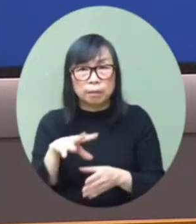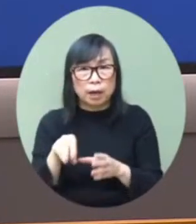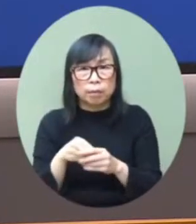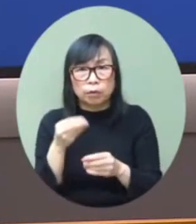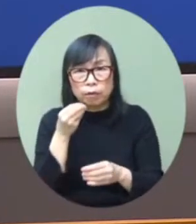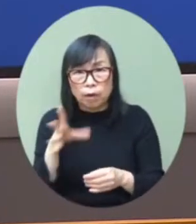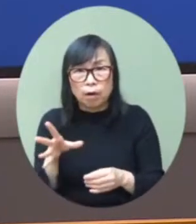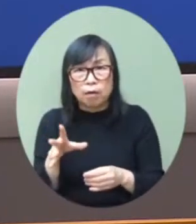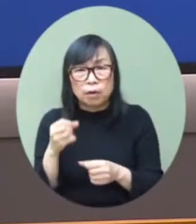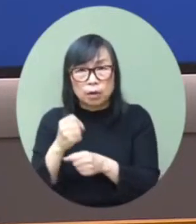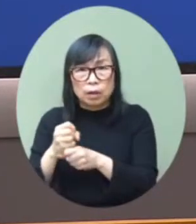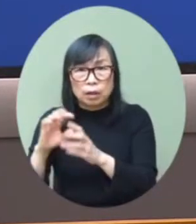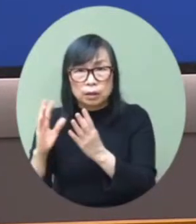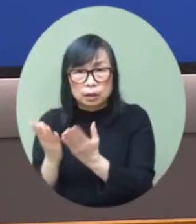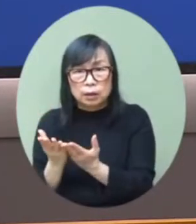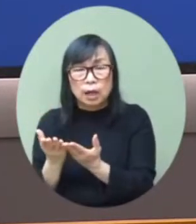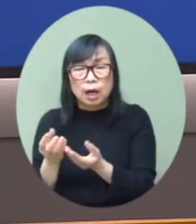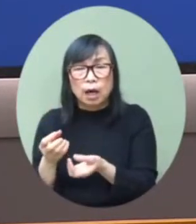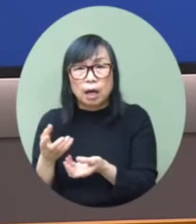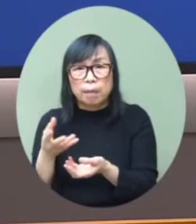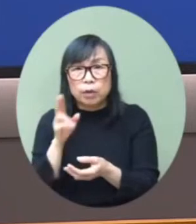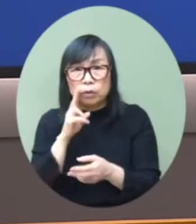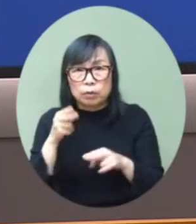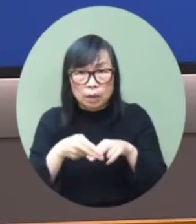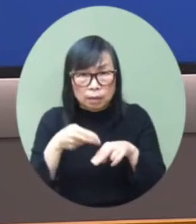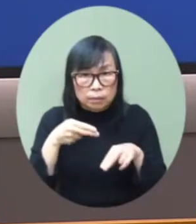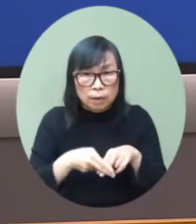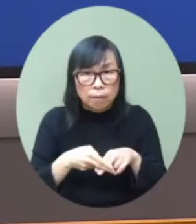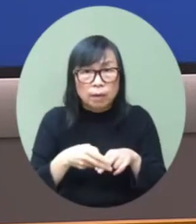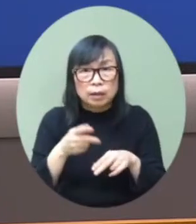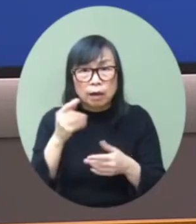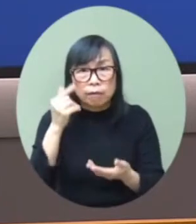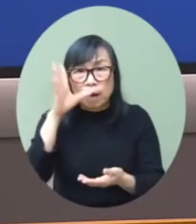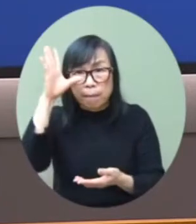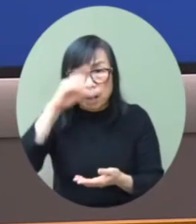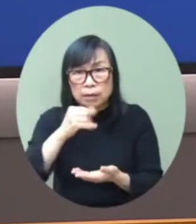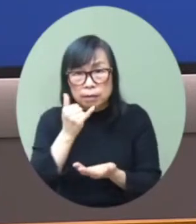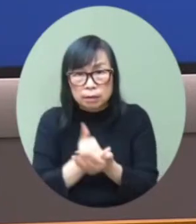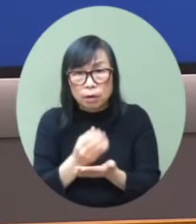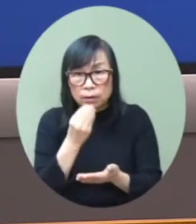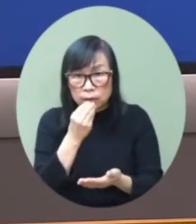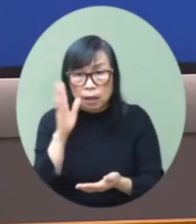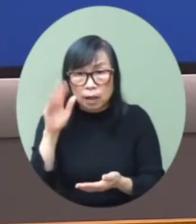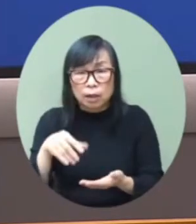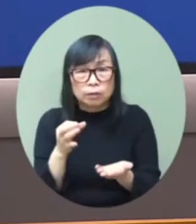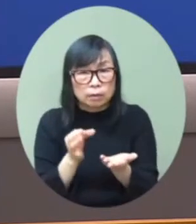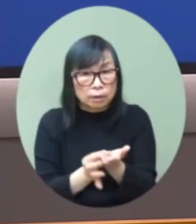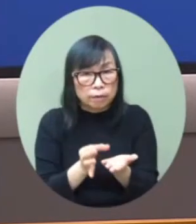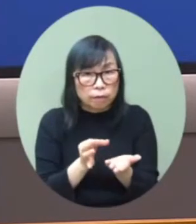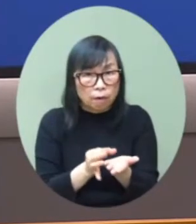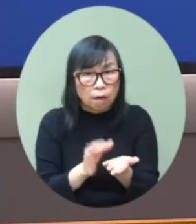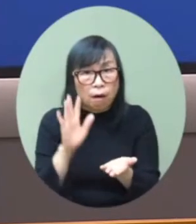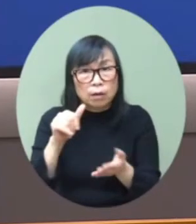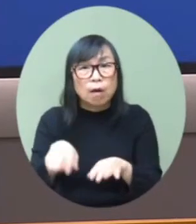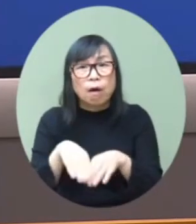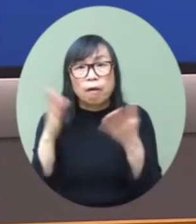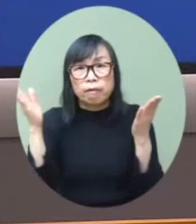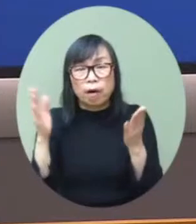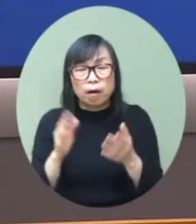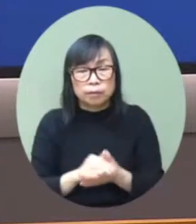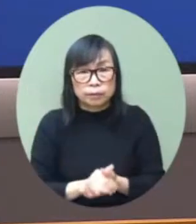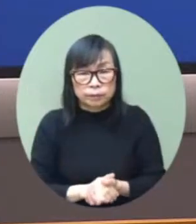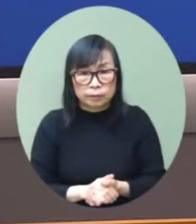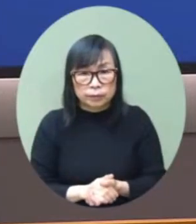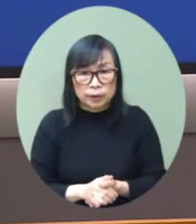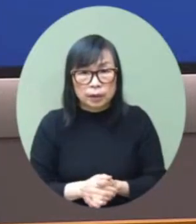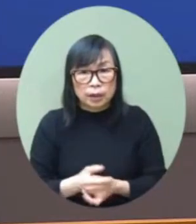take place on the 21st of April. That includes schools being reopened,